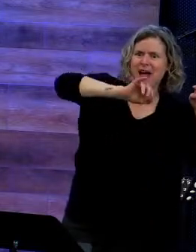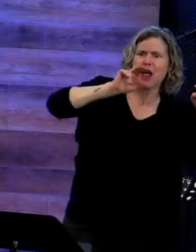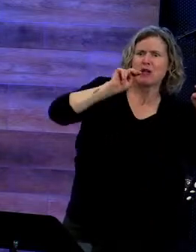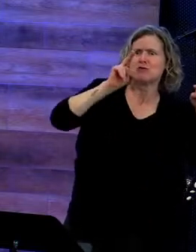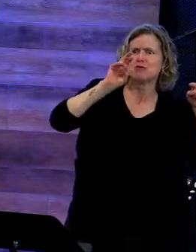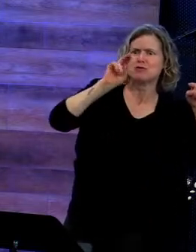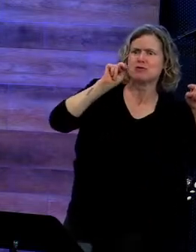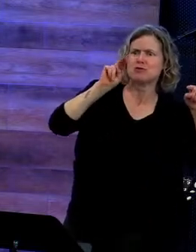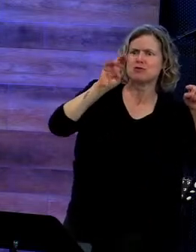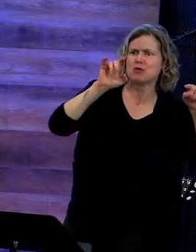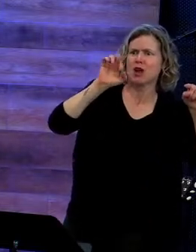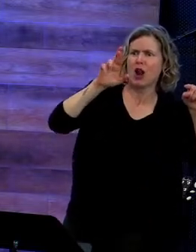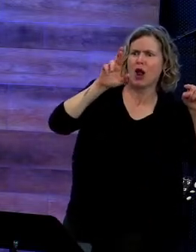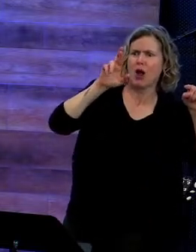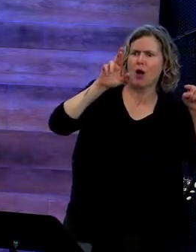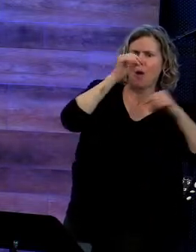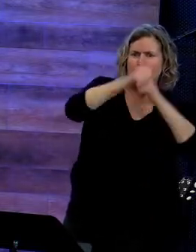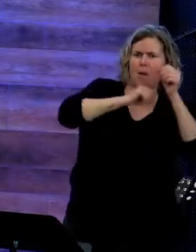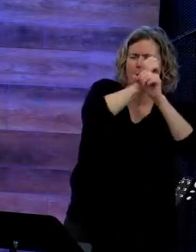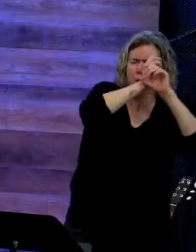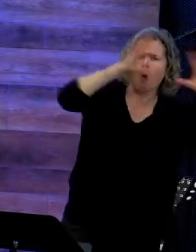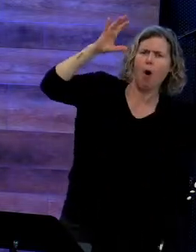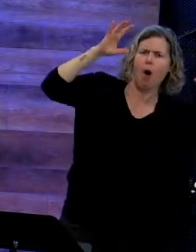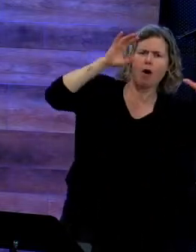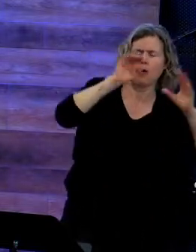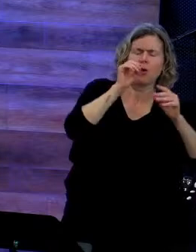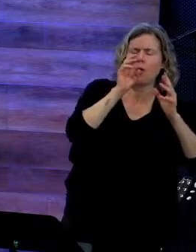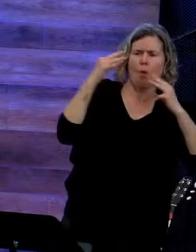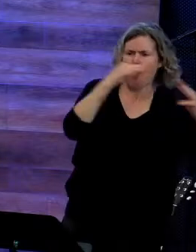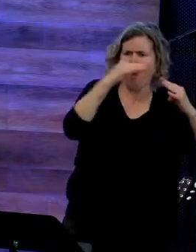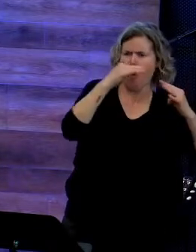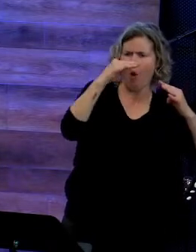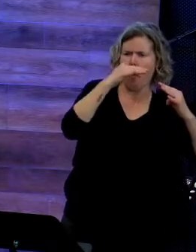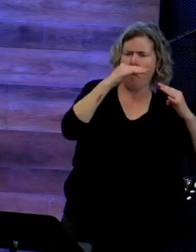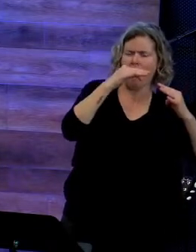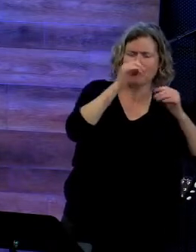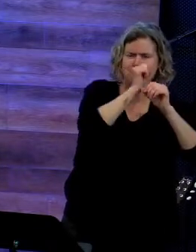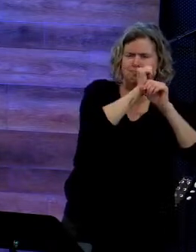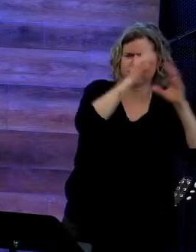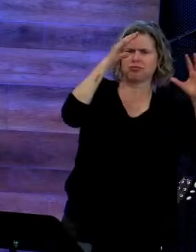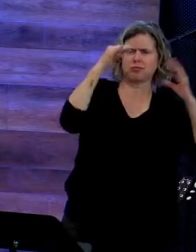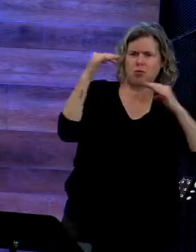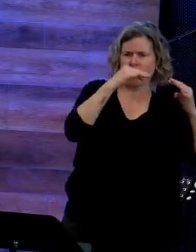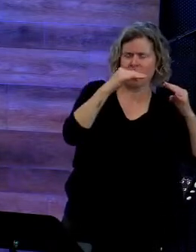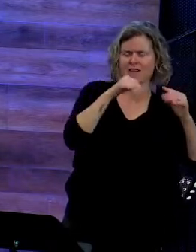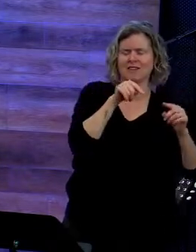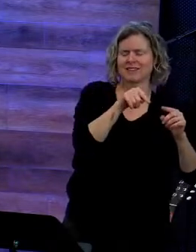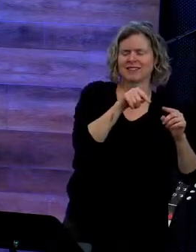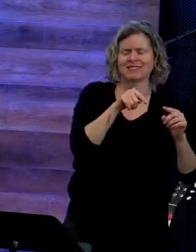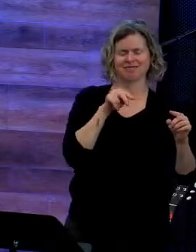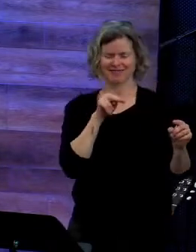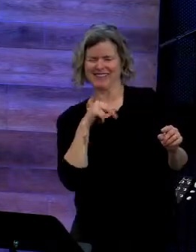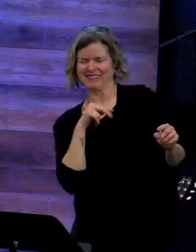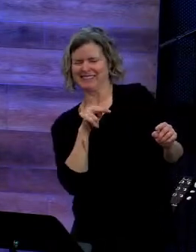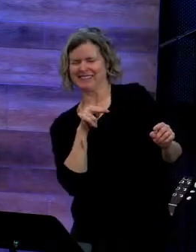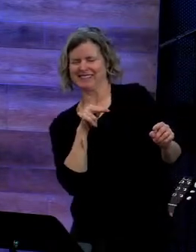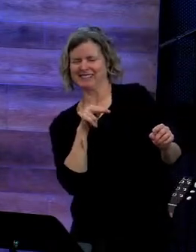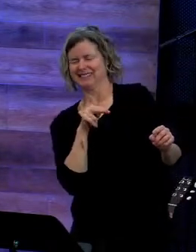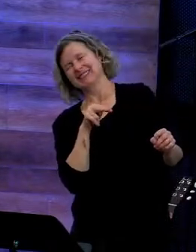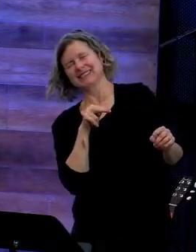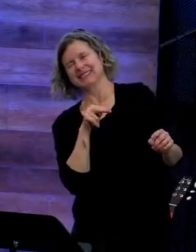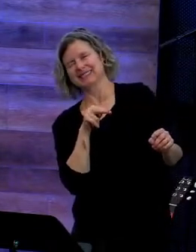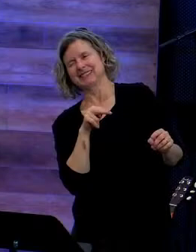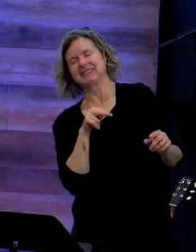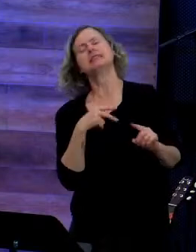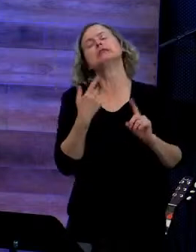that. But numbers in the Bible don't really work that way. Usually, numbers have cultural meanings that everybody who